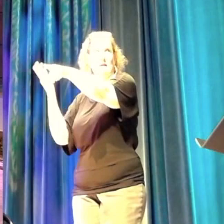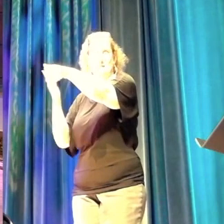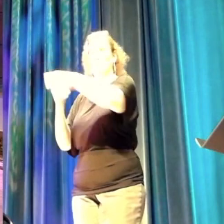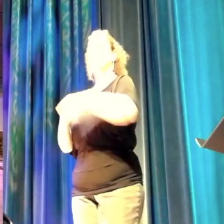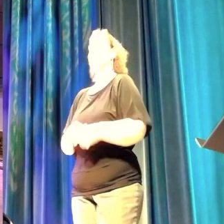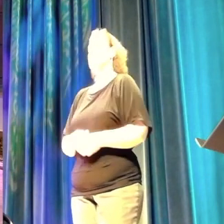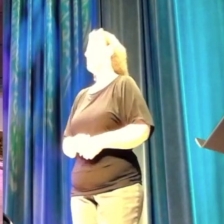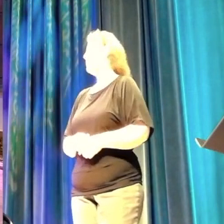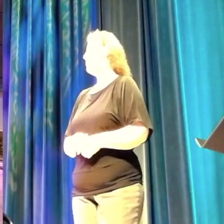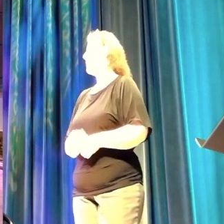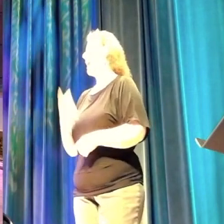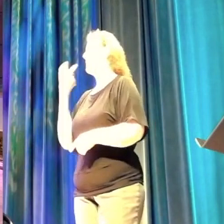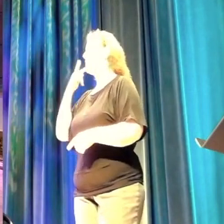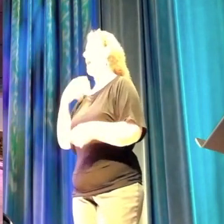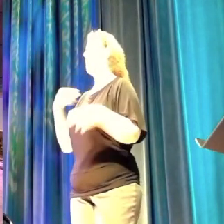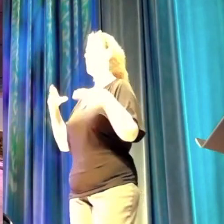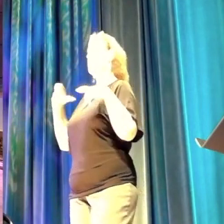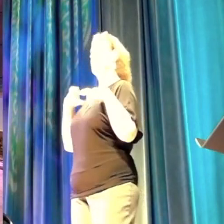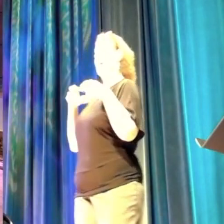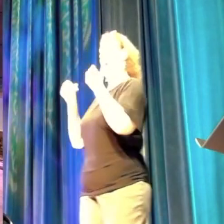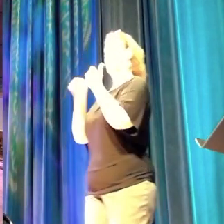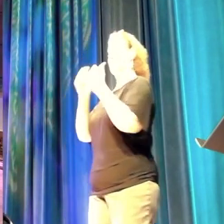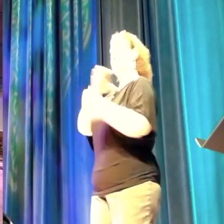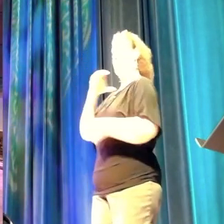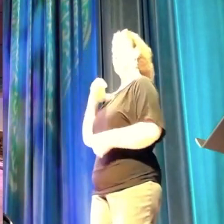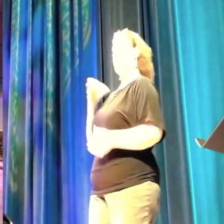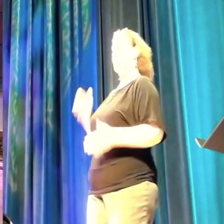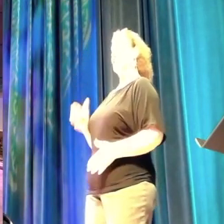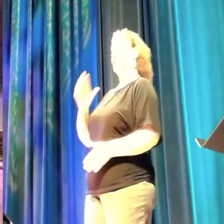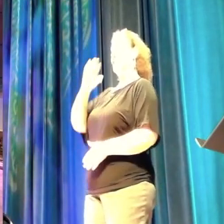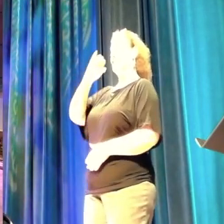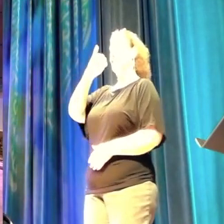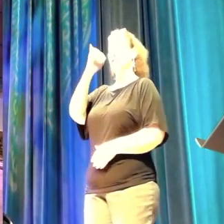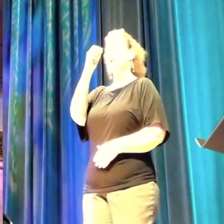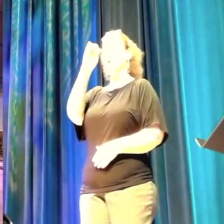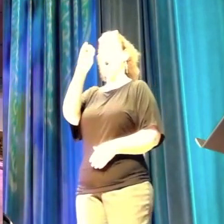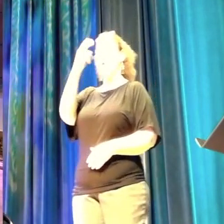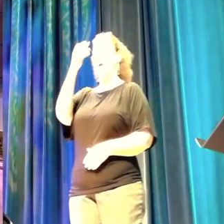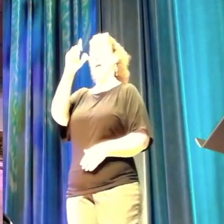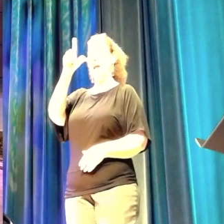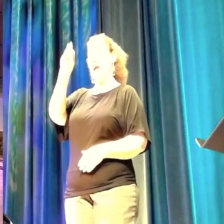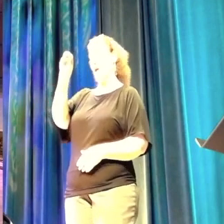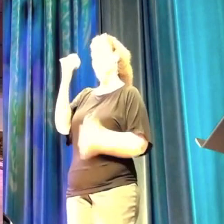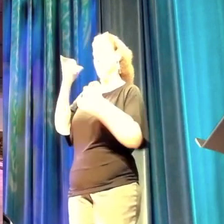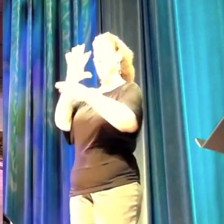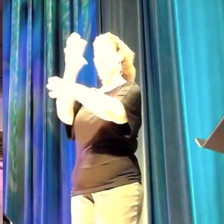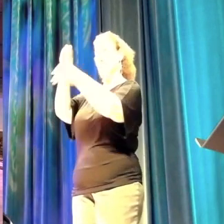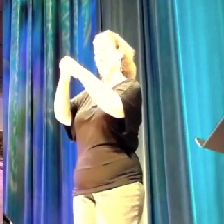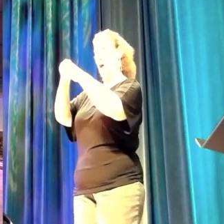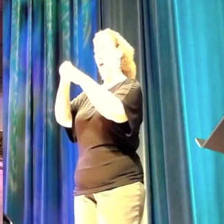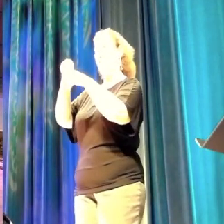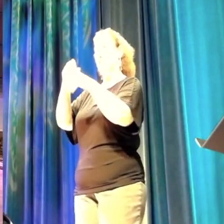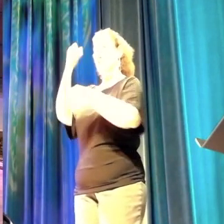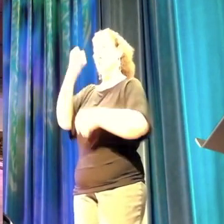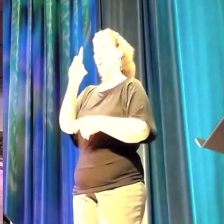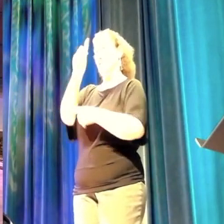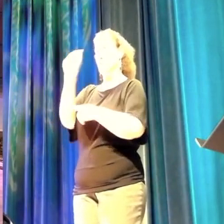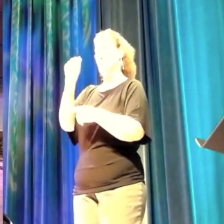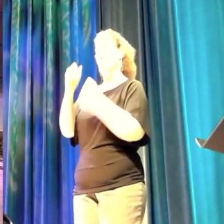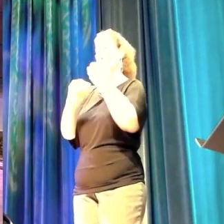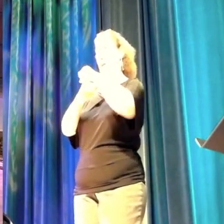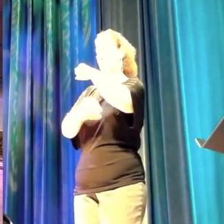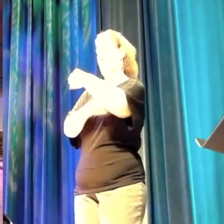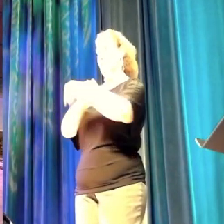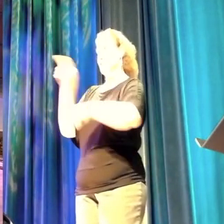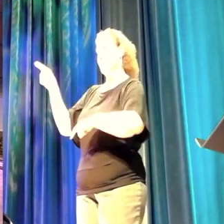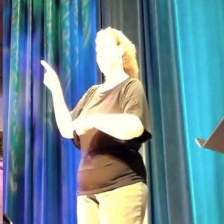And I see we have retired assistant commissioner, Joe Hill, who is still involved for the Southern Disability Foundation.